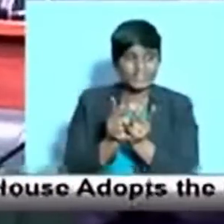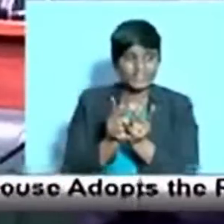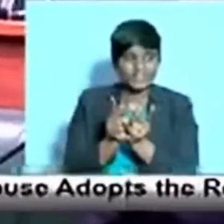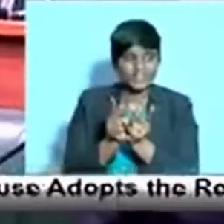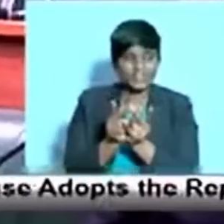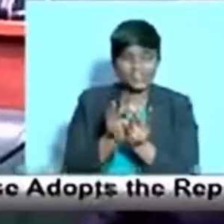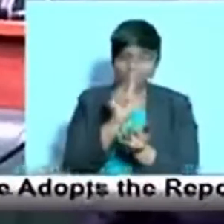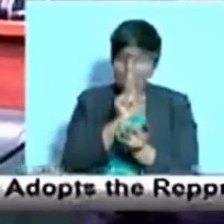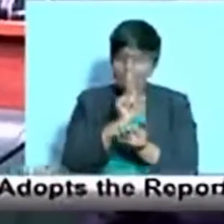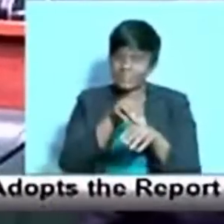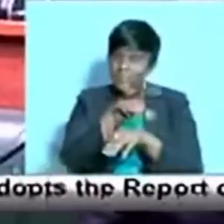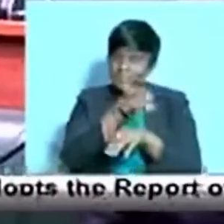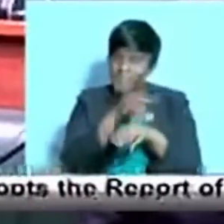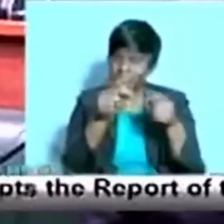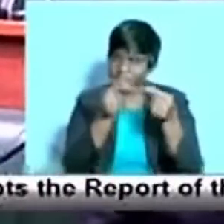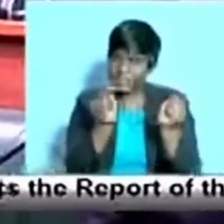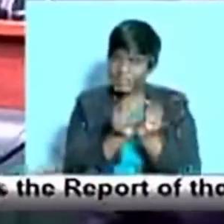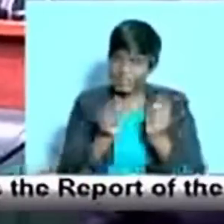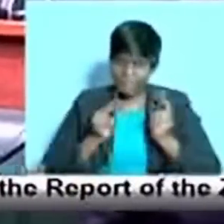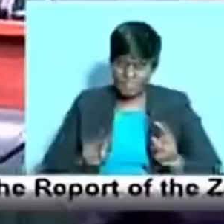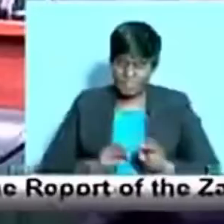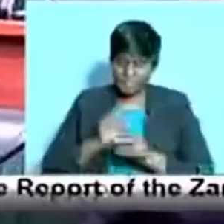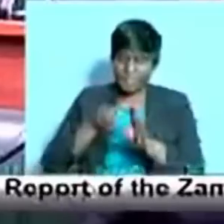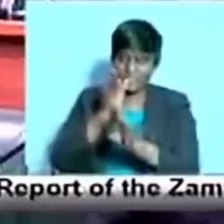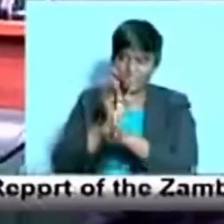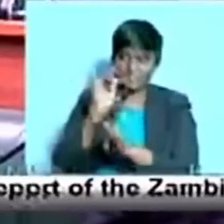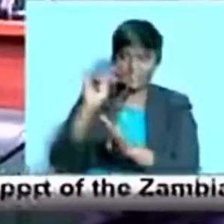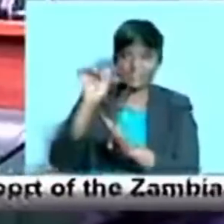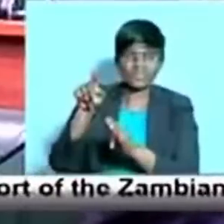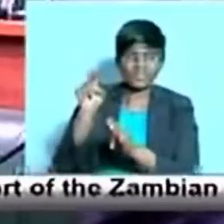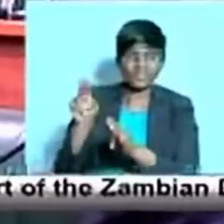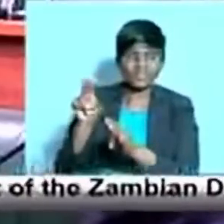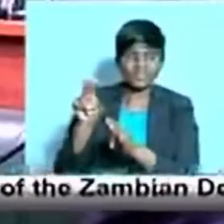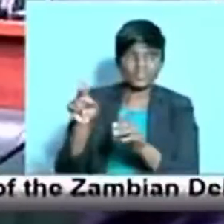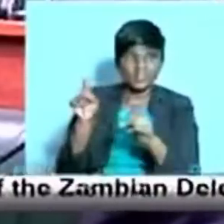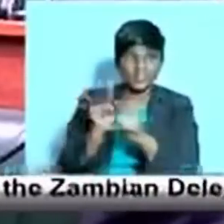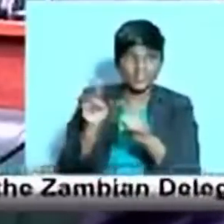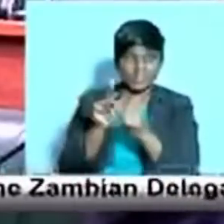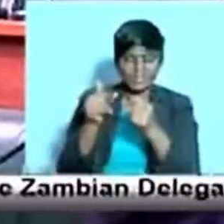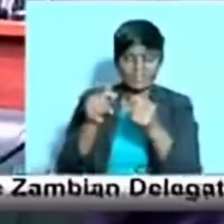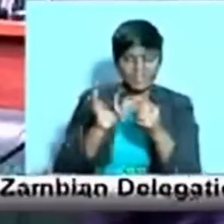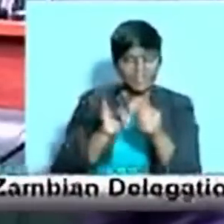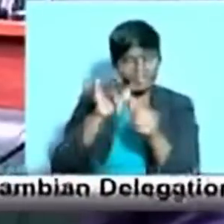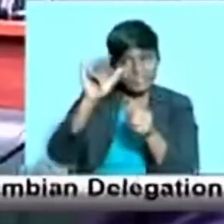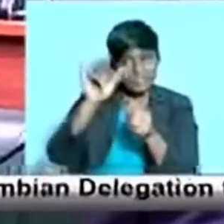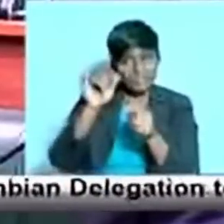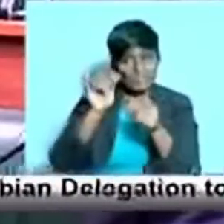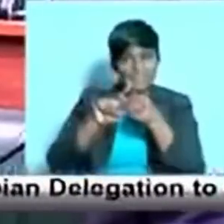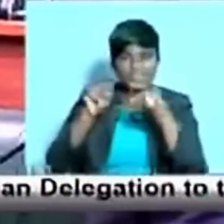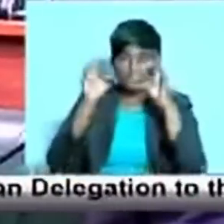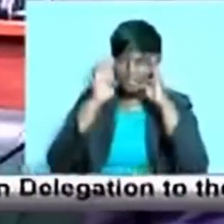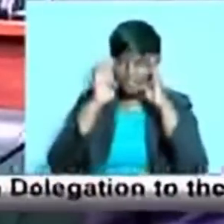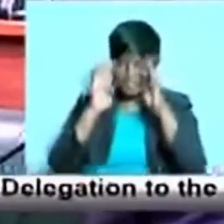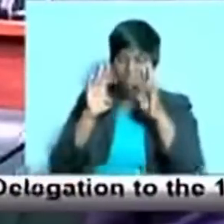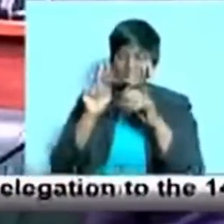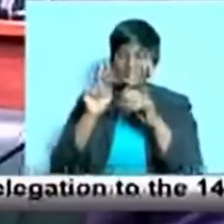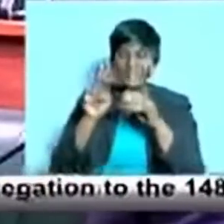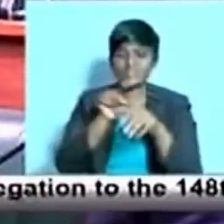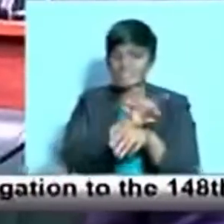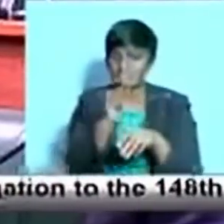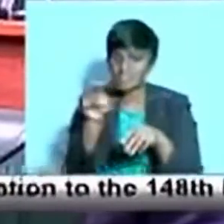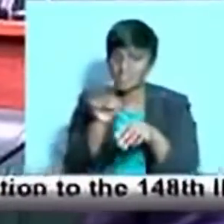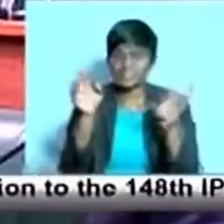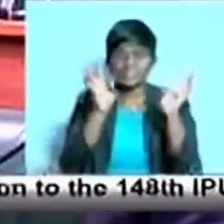on advisory group on health to IPU. And to travel to go and attend